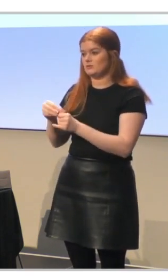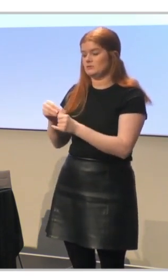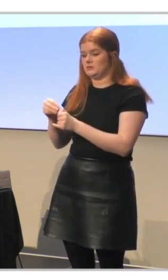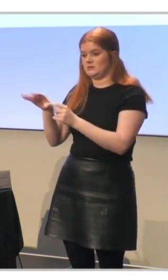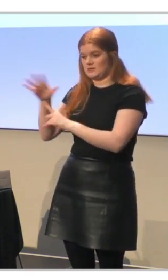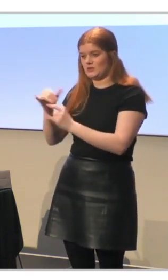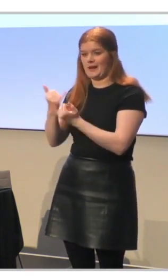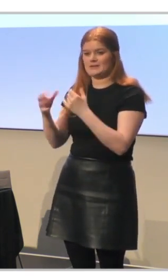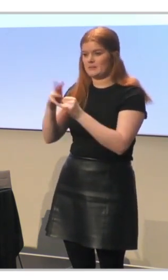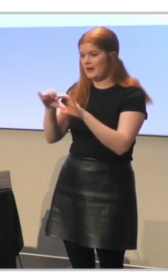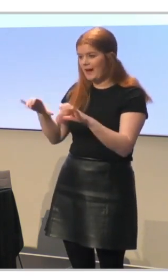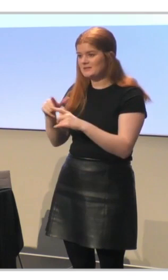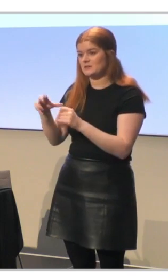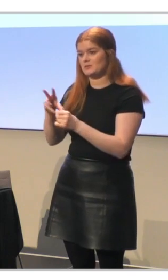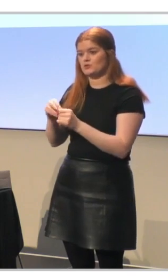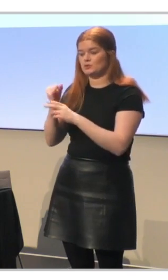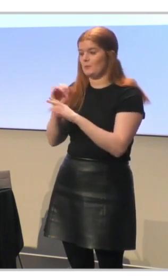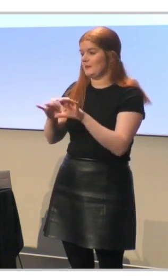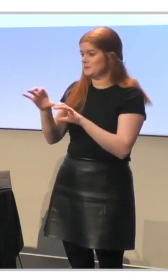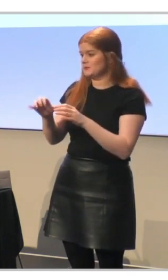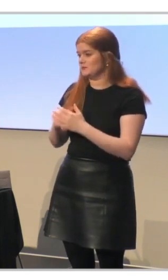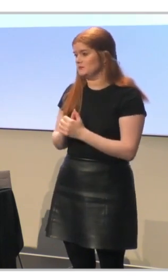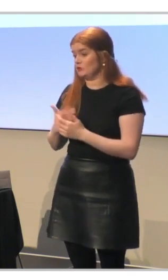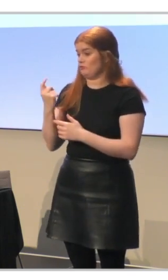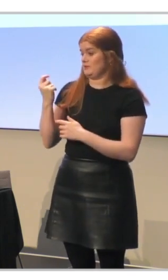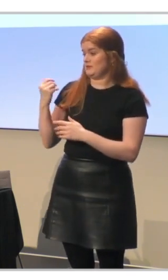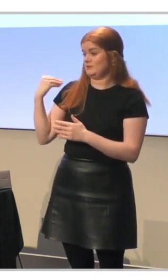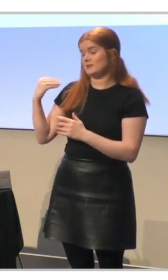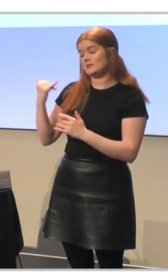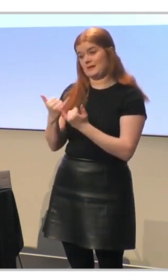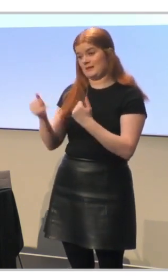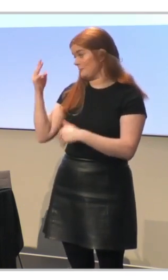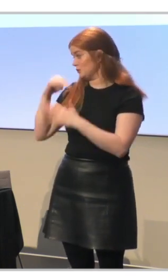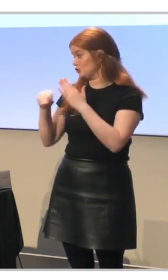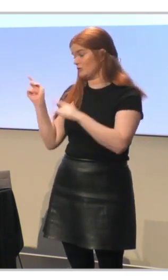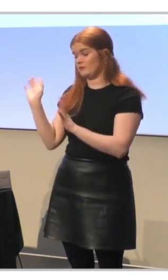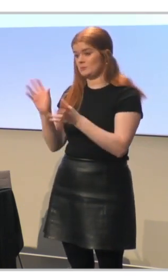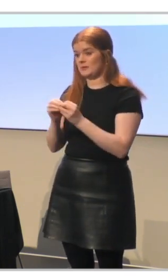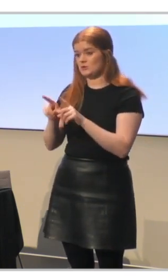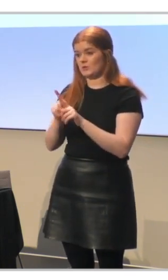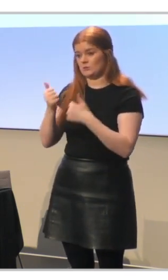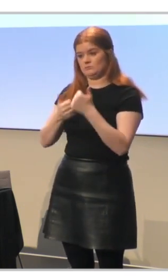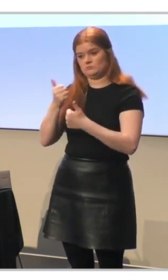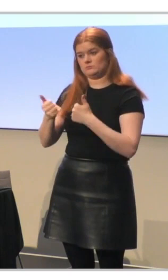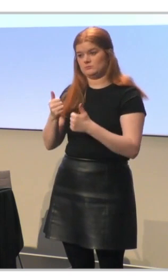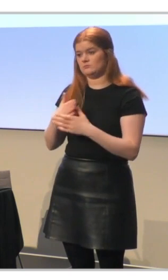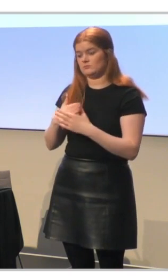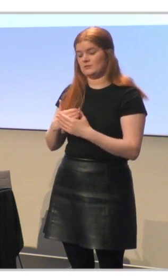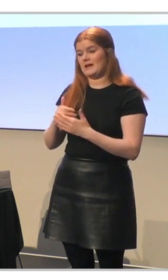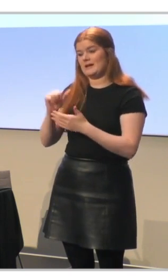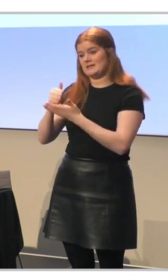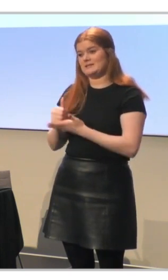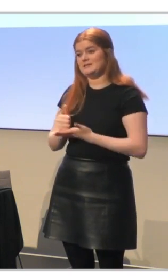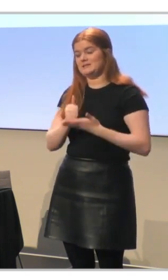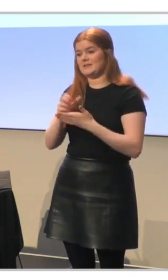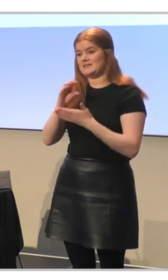special classes and special school placements. In recent times, and like the Minister, I very much want to acknowledge the presence of Assistant Secretary Martina